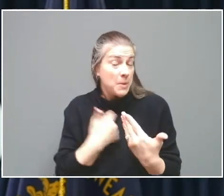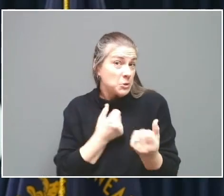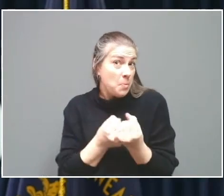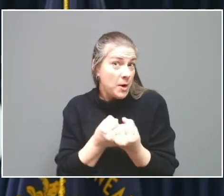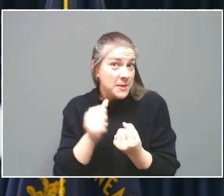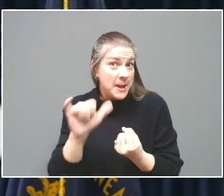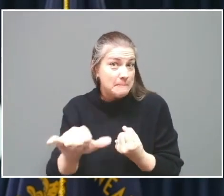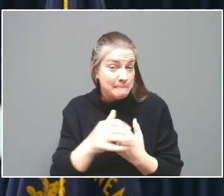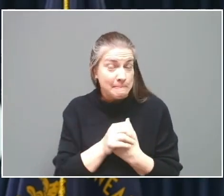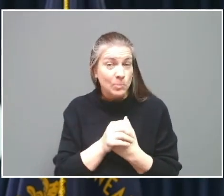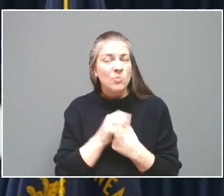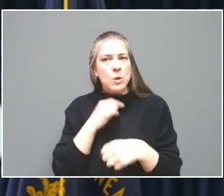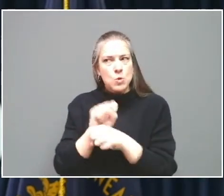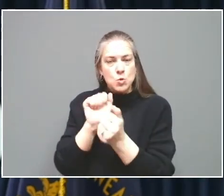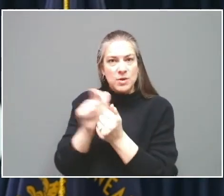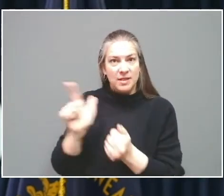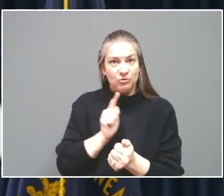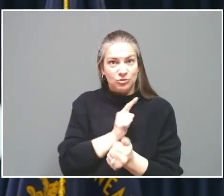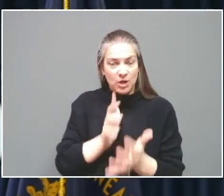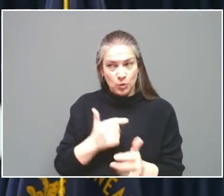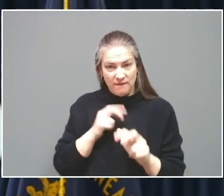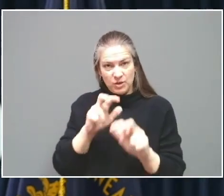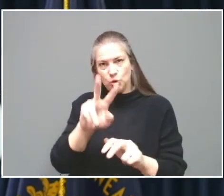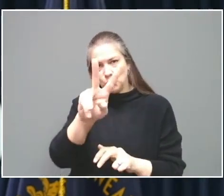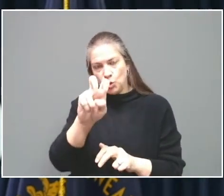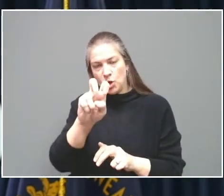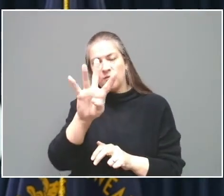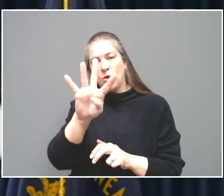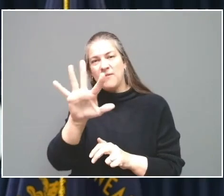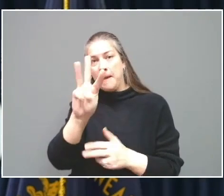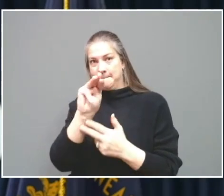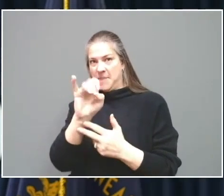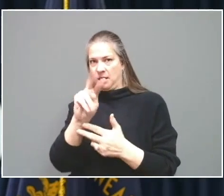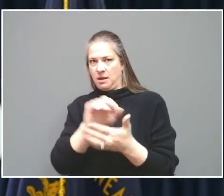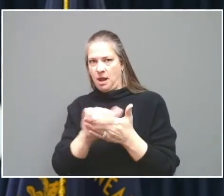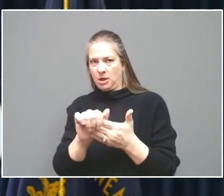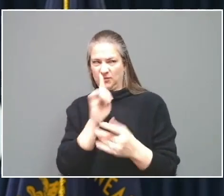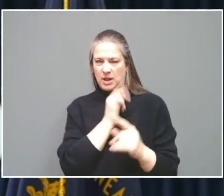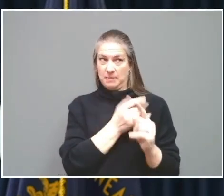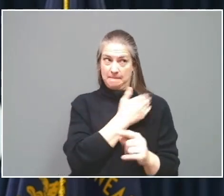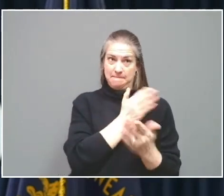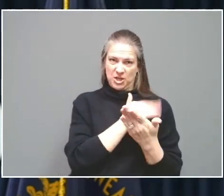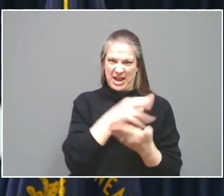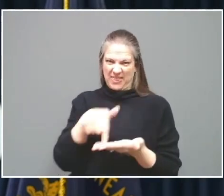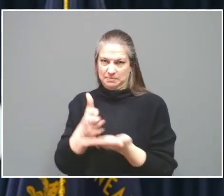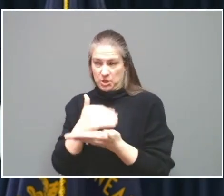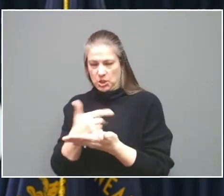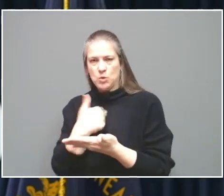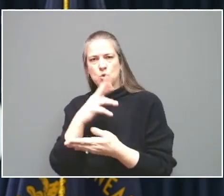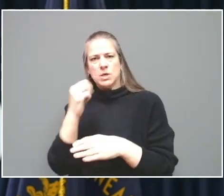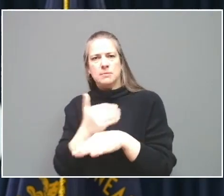Working with the General Assembly, we've now invested about $245 million over the last two budgets to renovate and rebuild career and technical